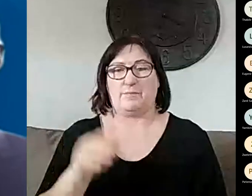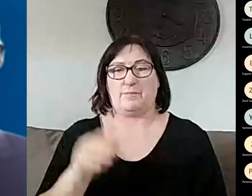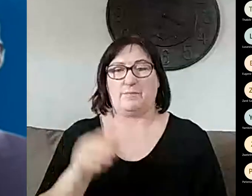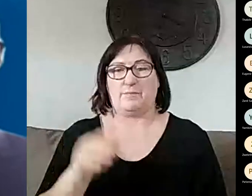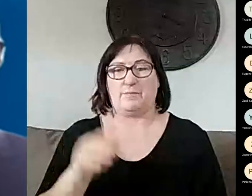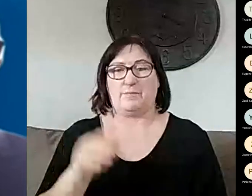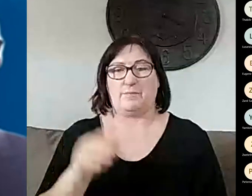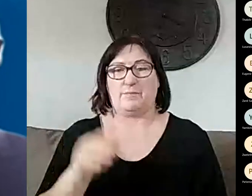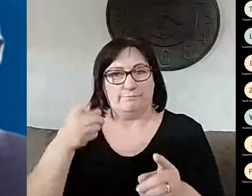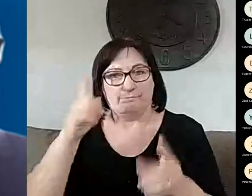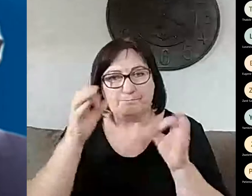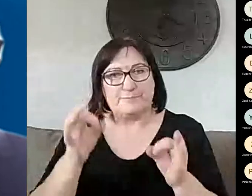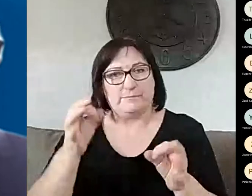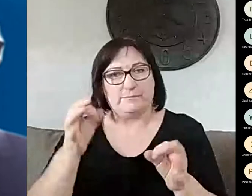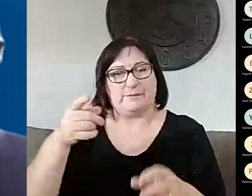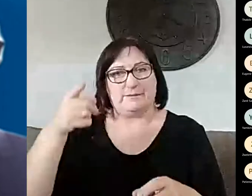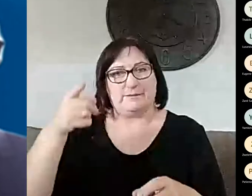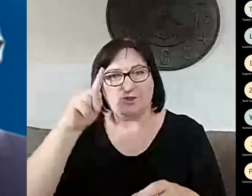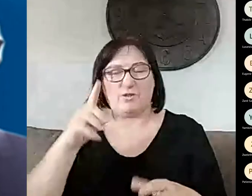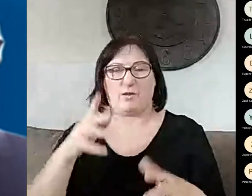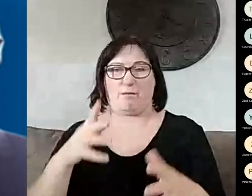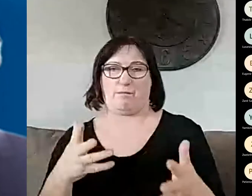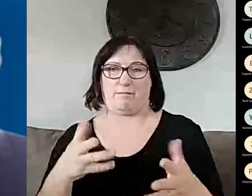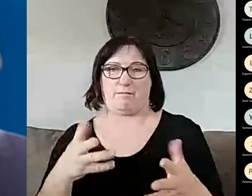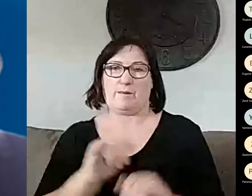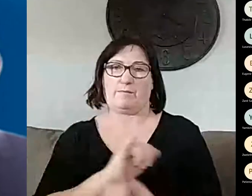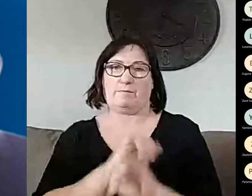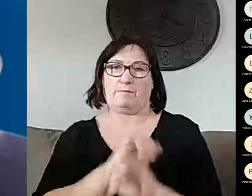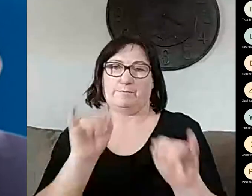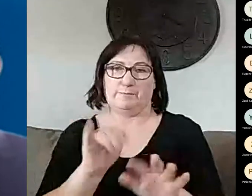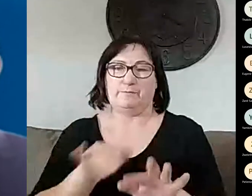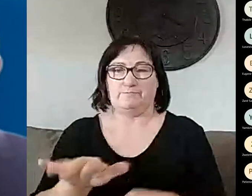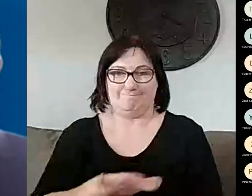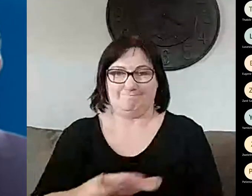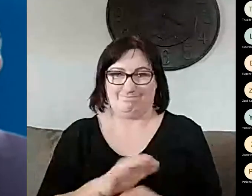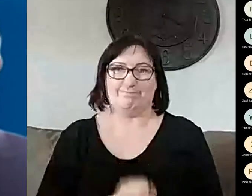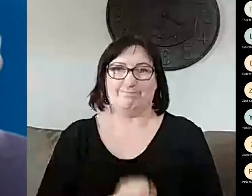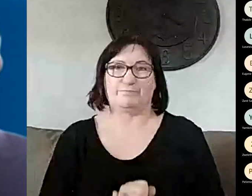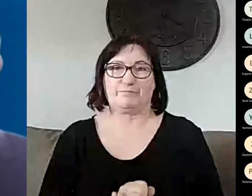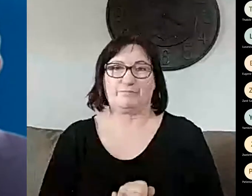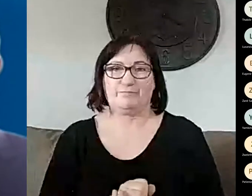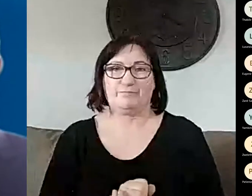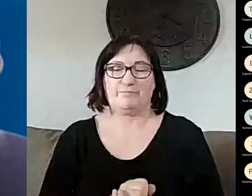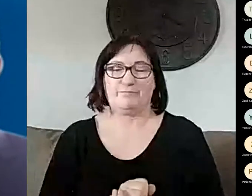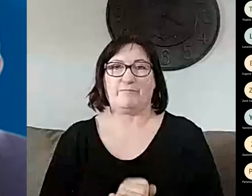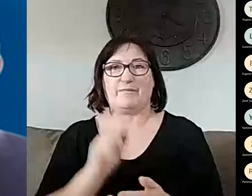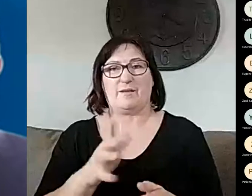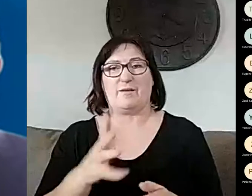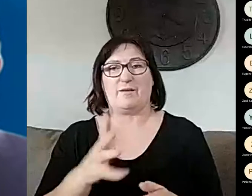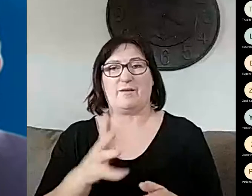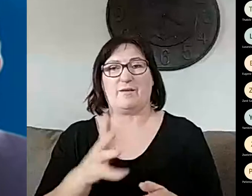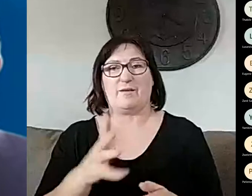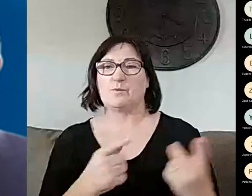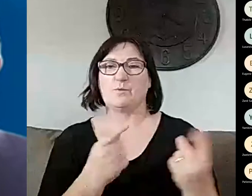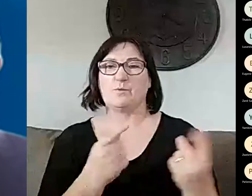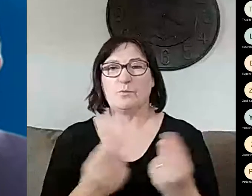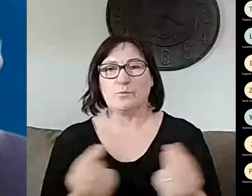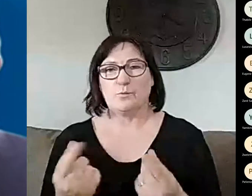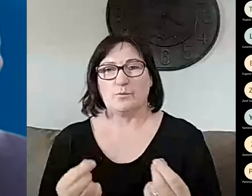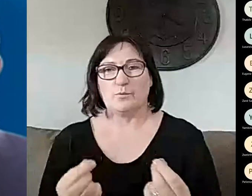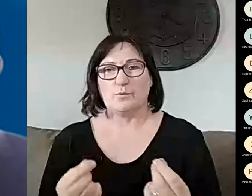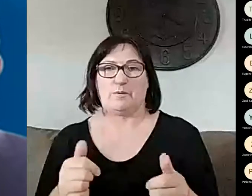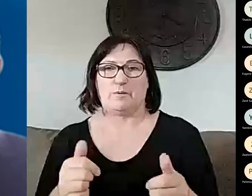conditions. Rashid hates settling for mediocrity and wants to do profound things that impact